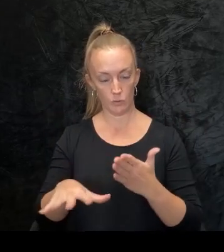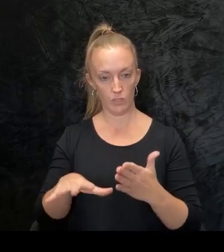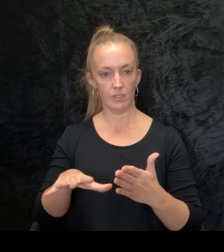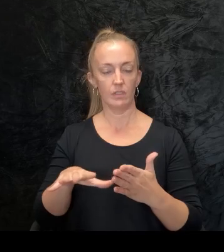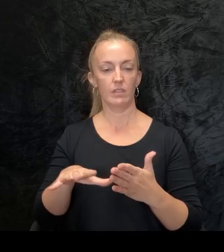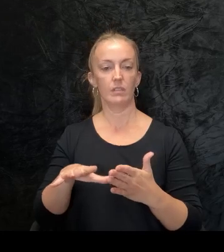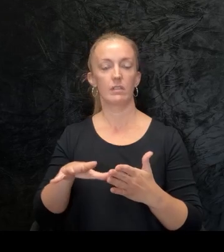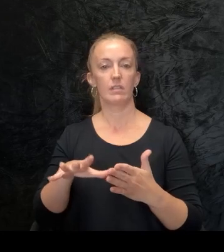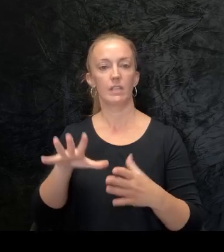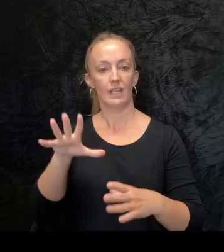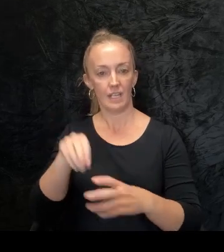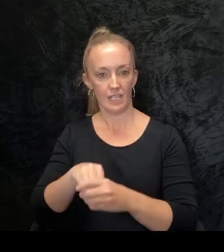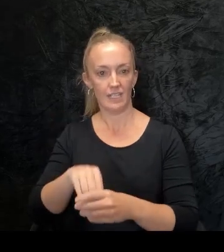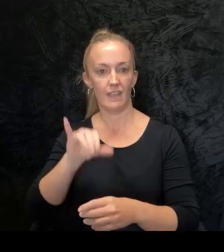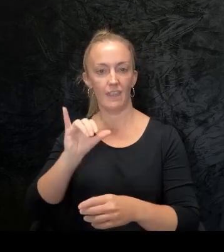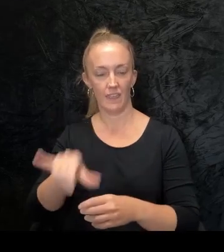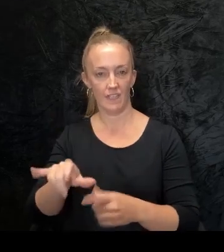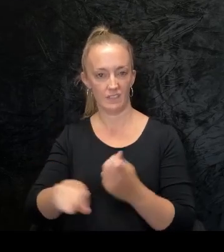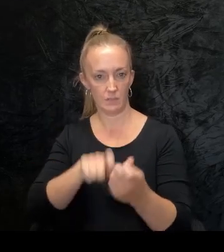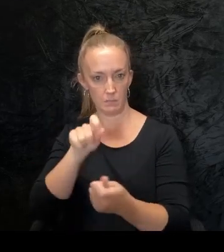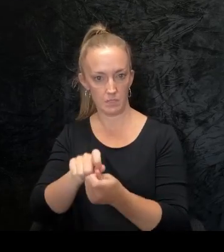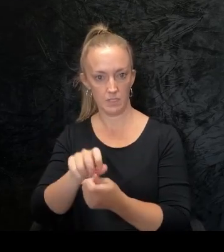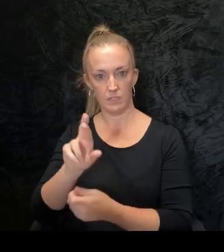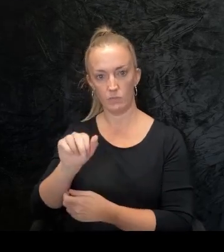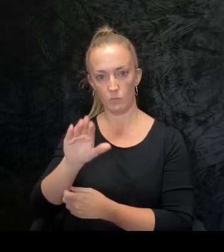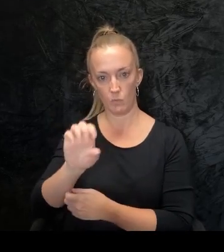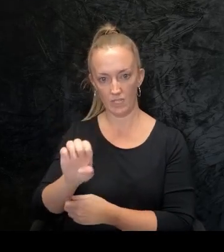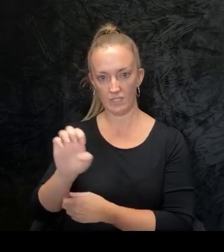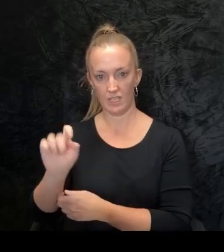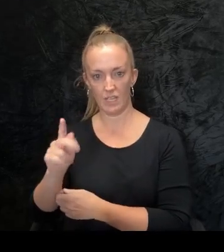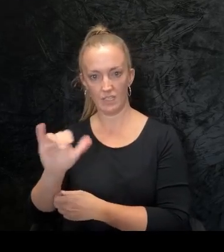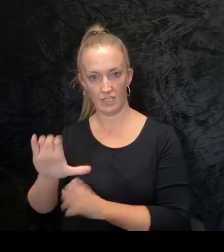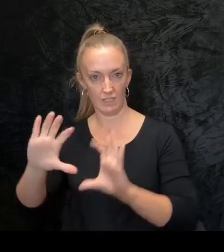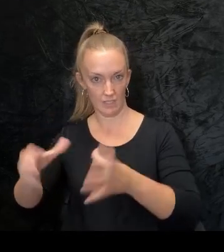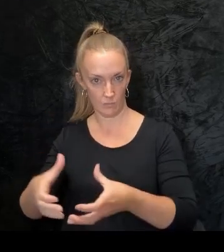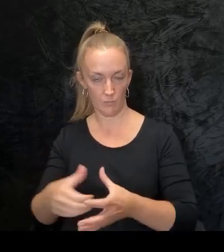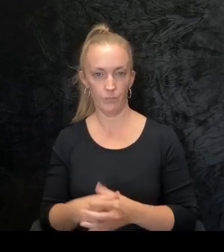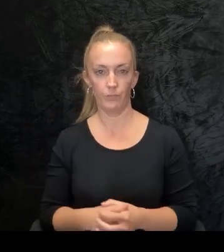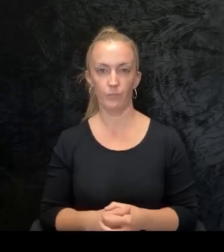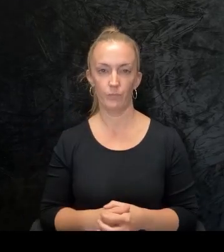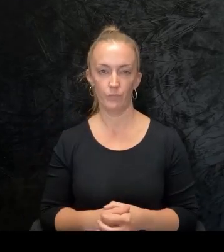identified racial and ethnic category.